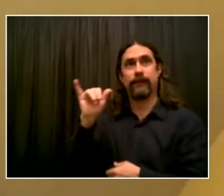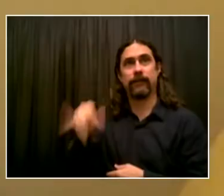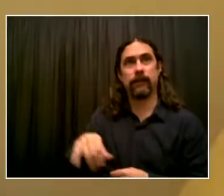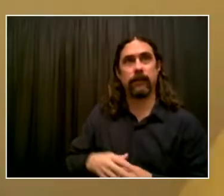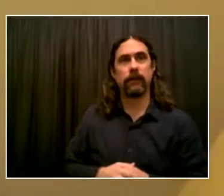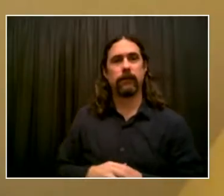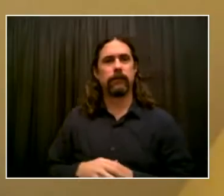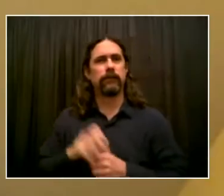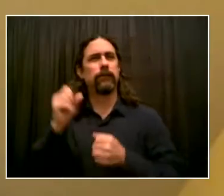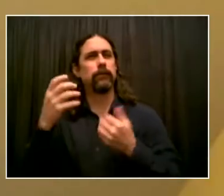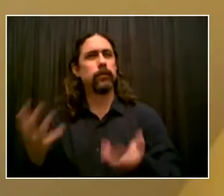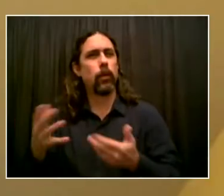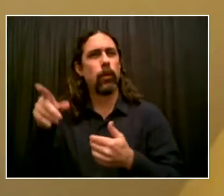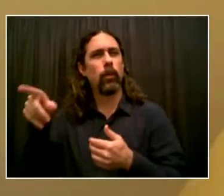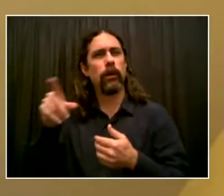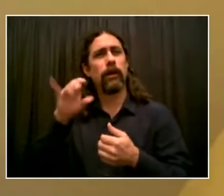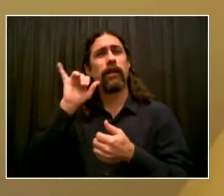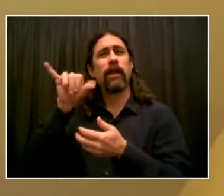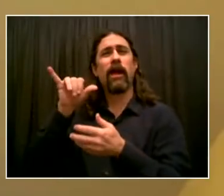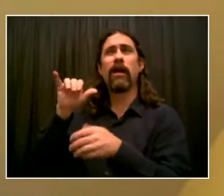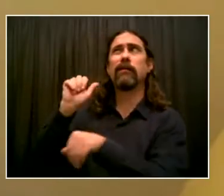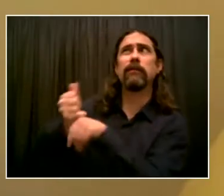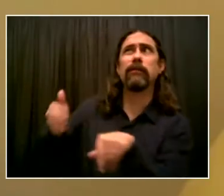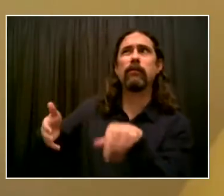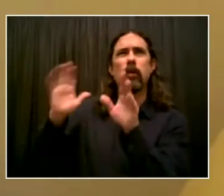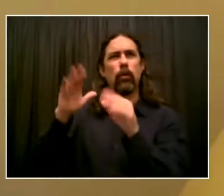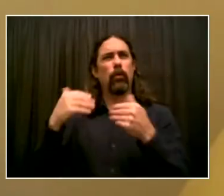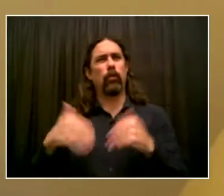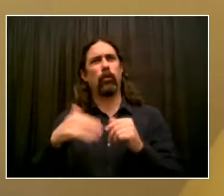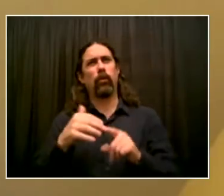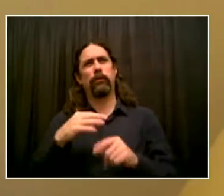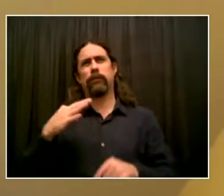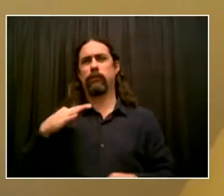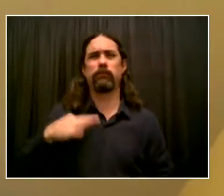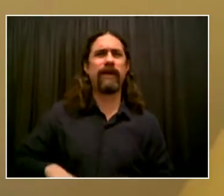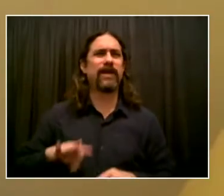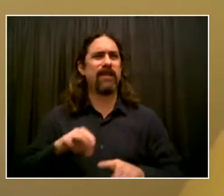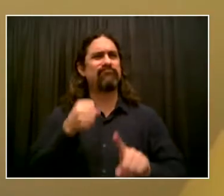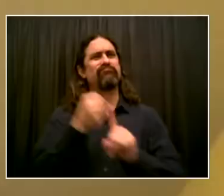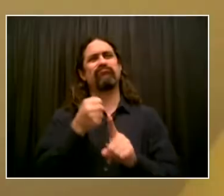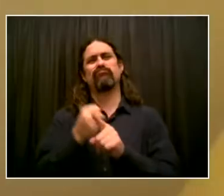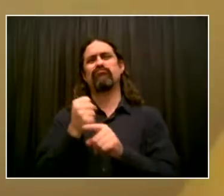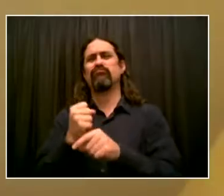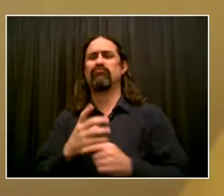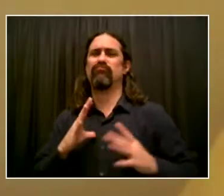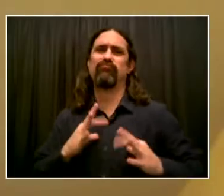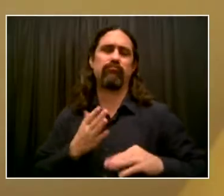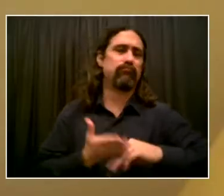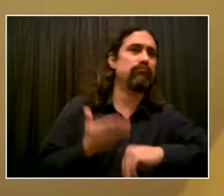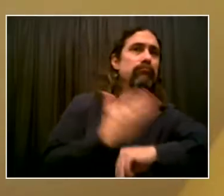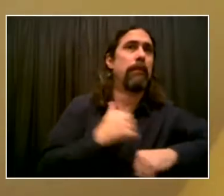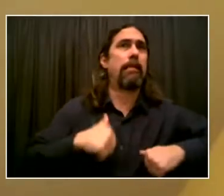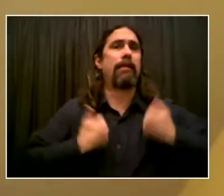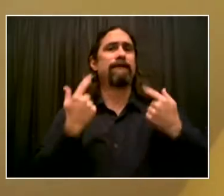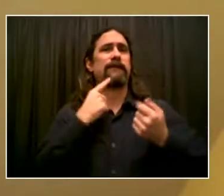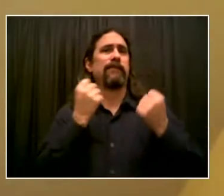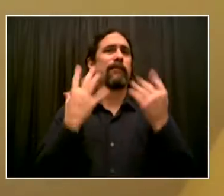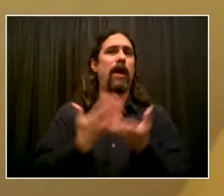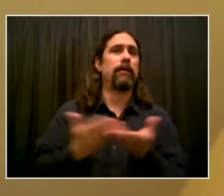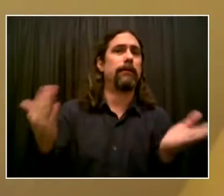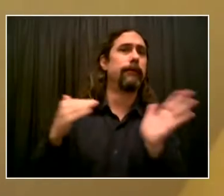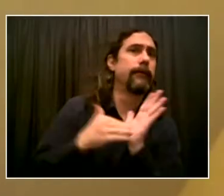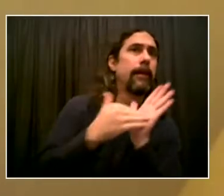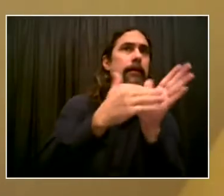benefit now and in the future from valuable research. And just to say that, you know, I'm extremely proud of my colleagues. I know that there